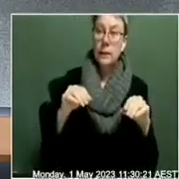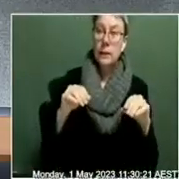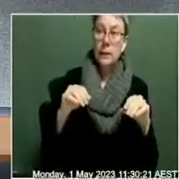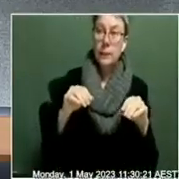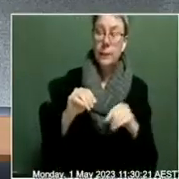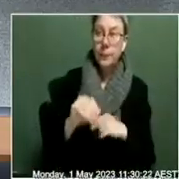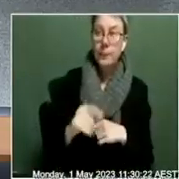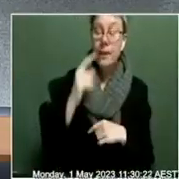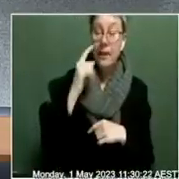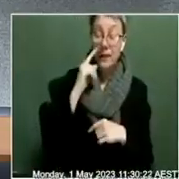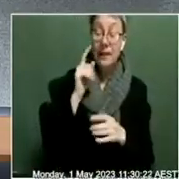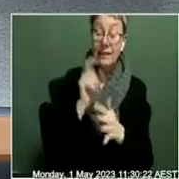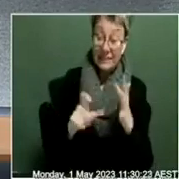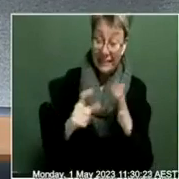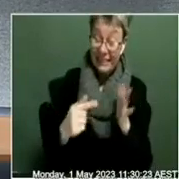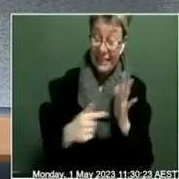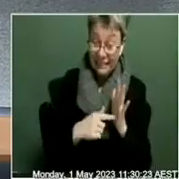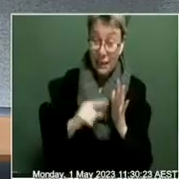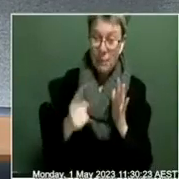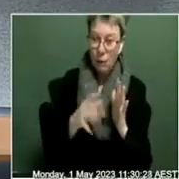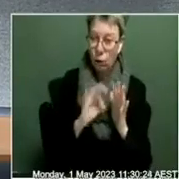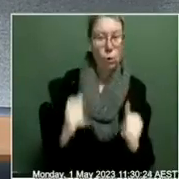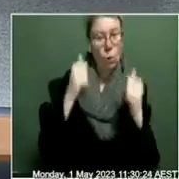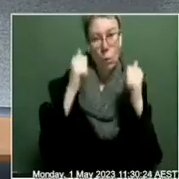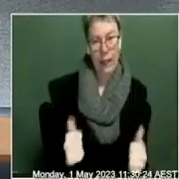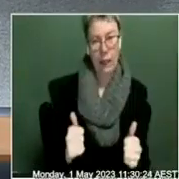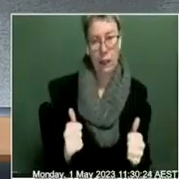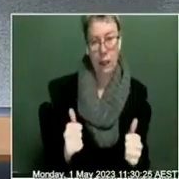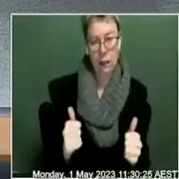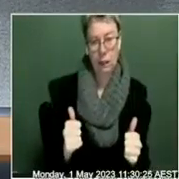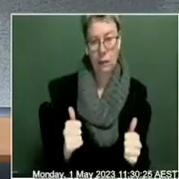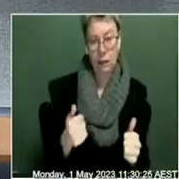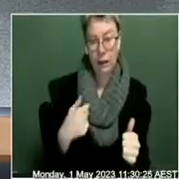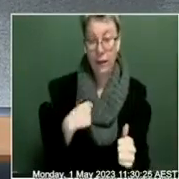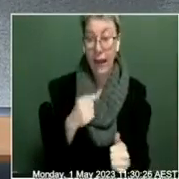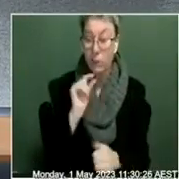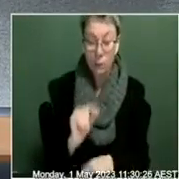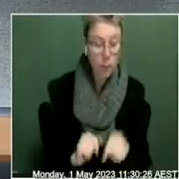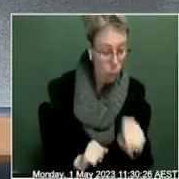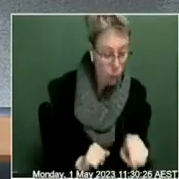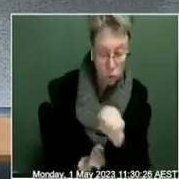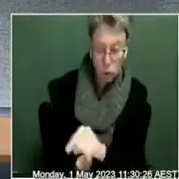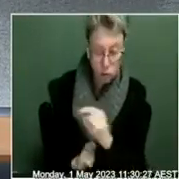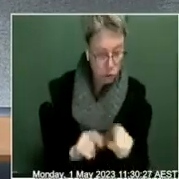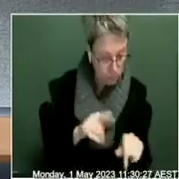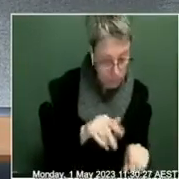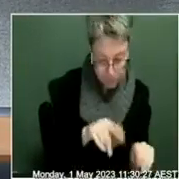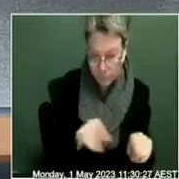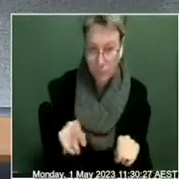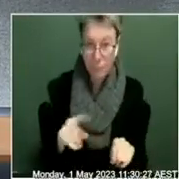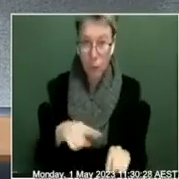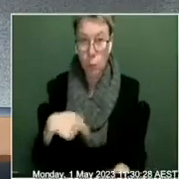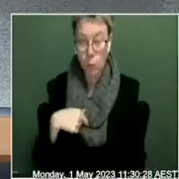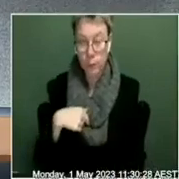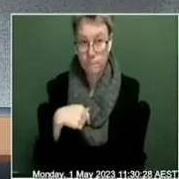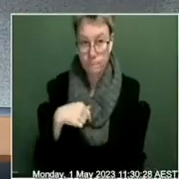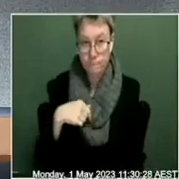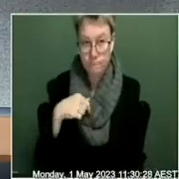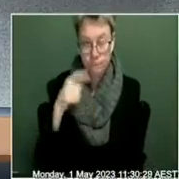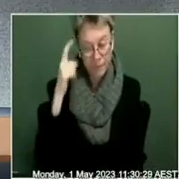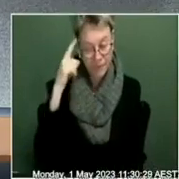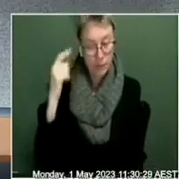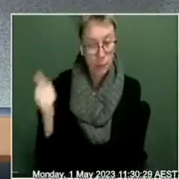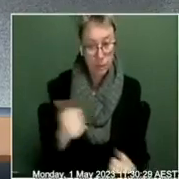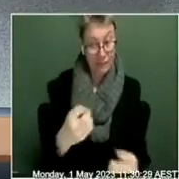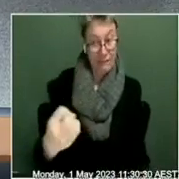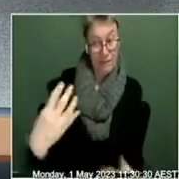are very aware of it, and we've had lots of feedback from our partners and hearing it from